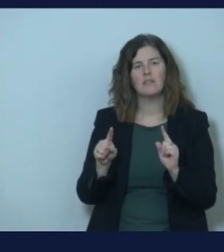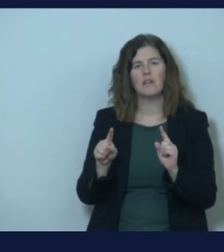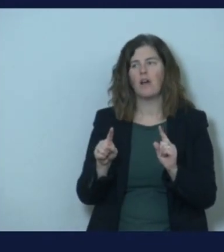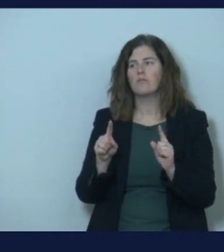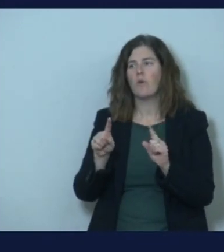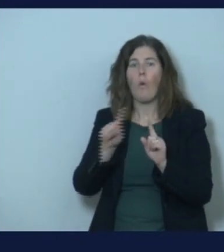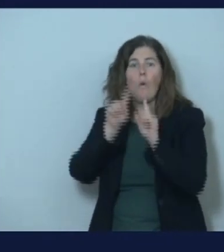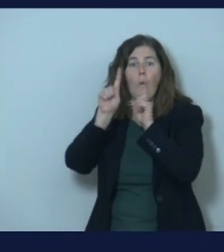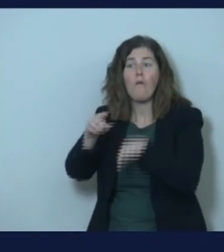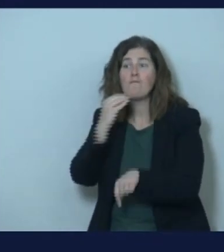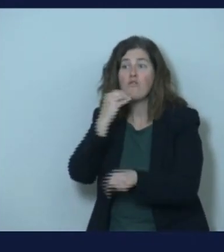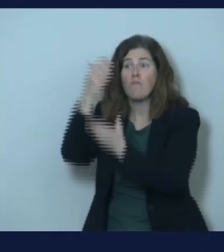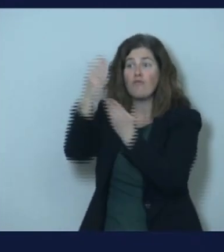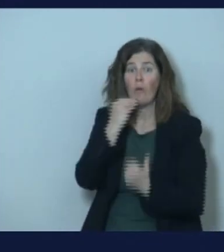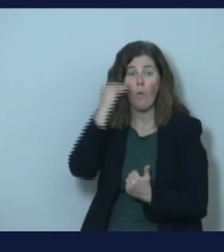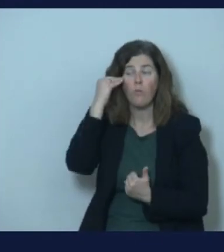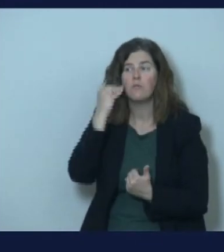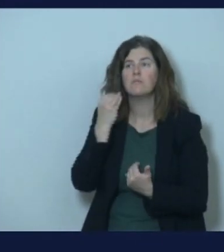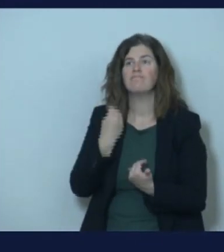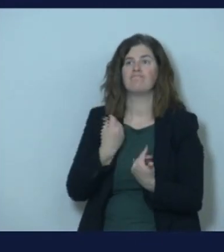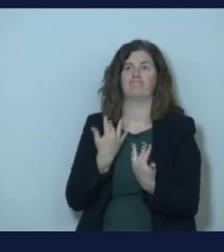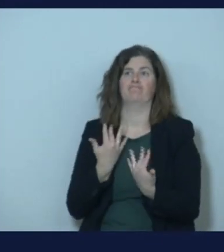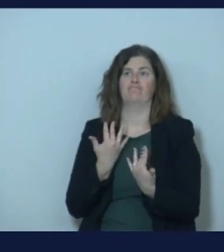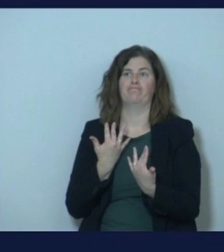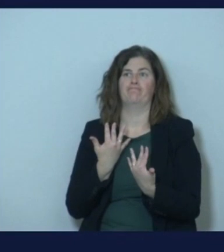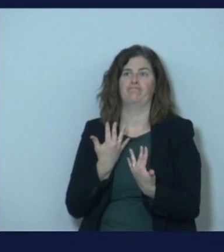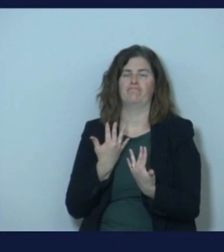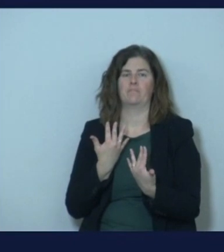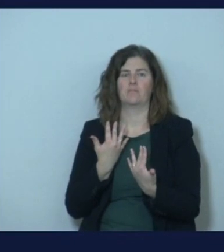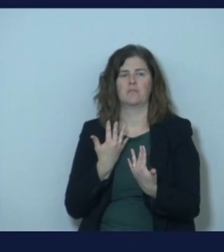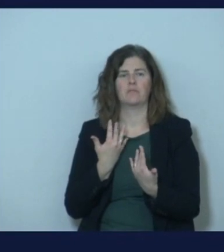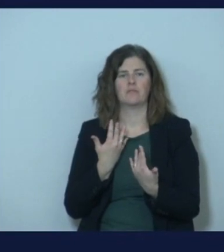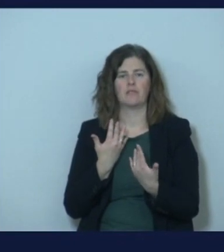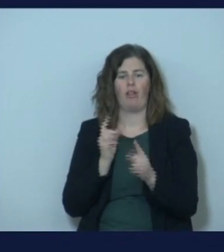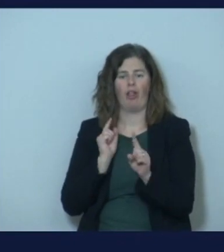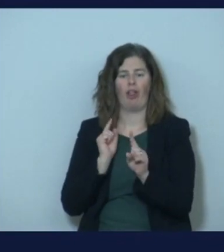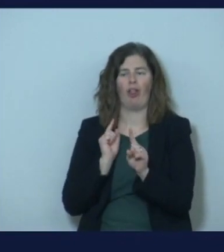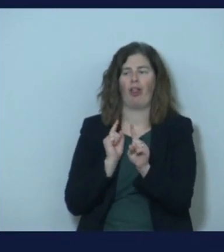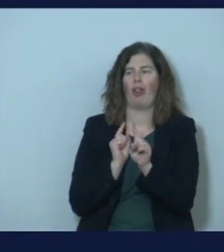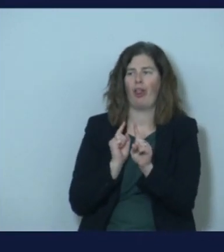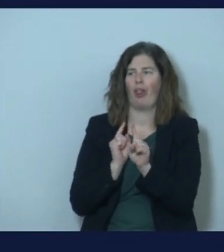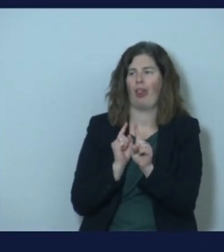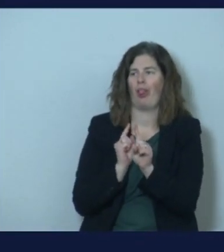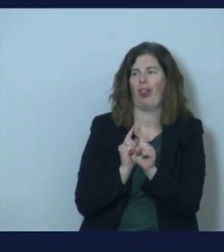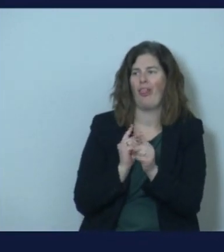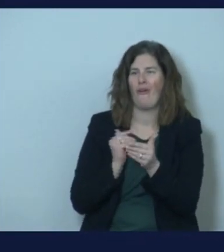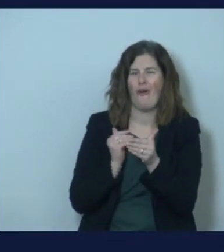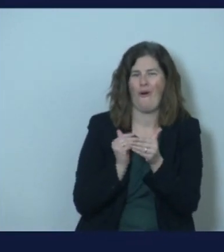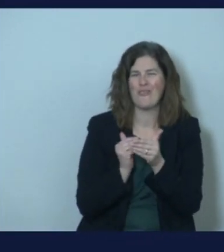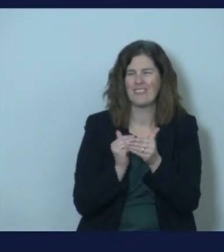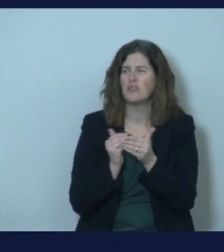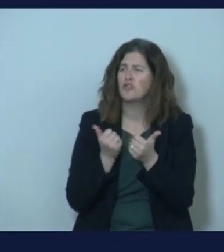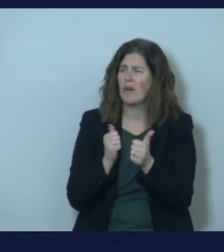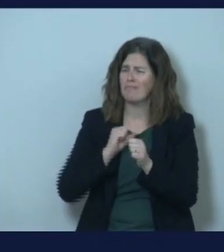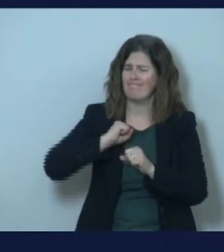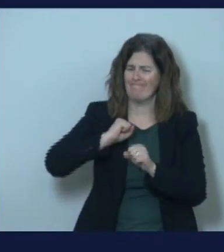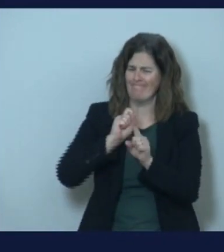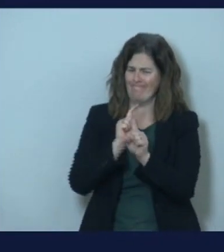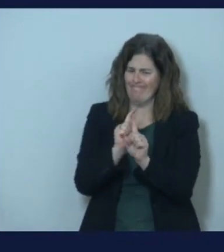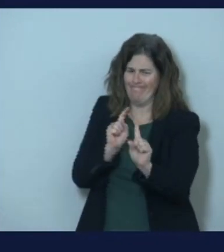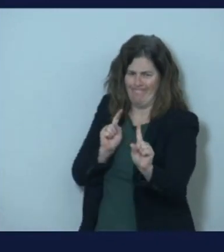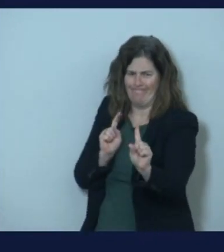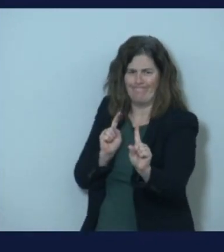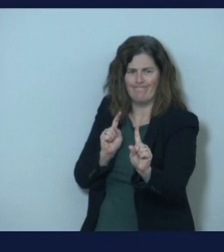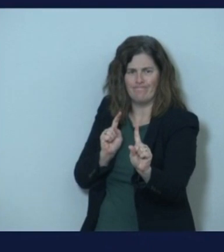takeout, it just seems way too comfortable to keep getting closer and closer as you're in line. Try to resist